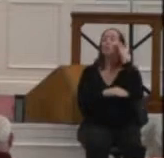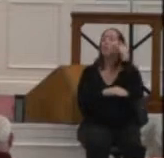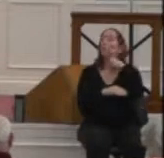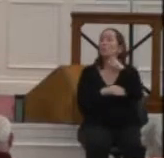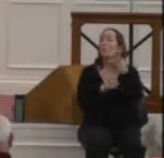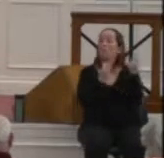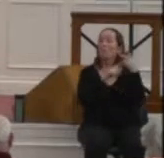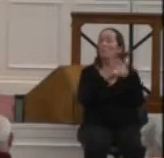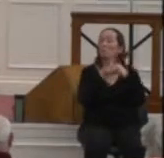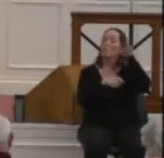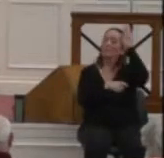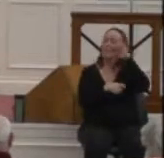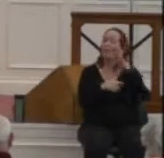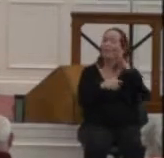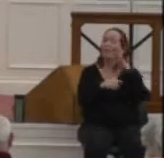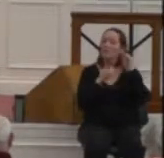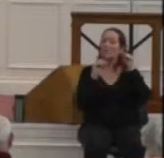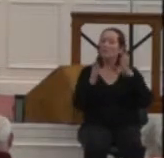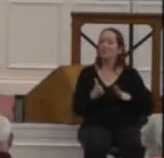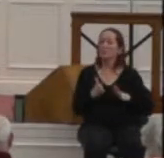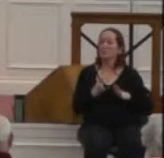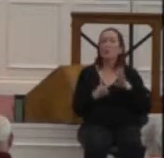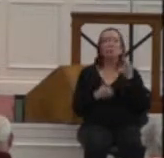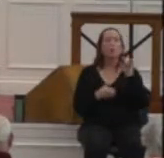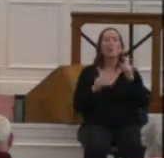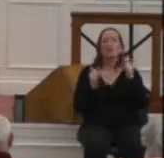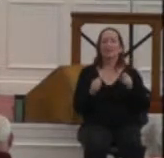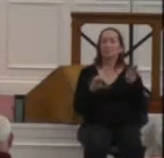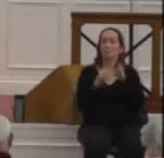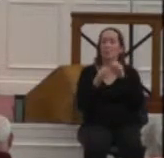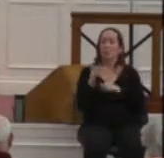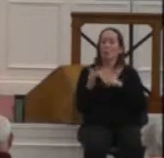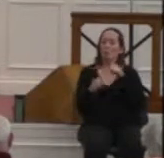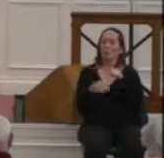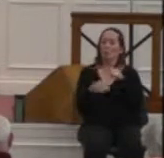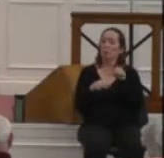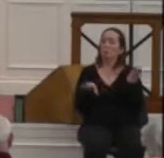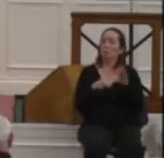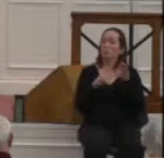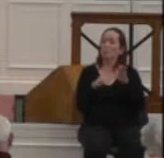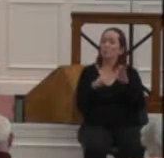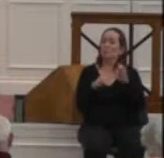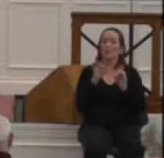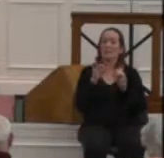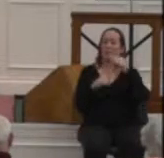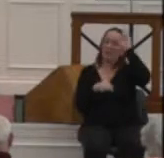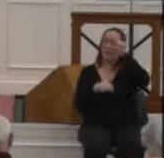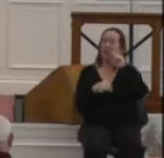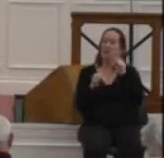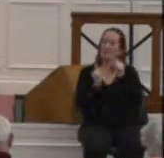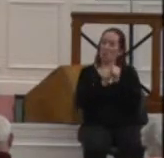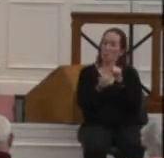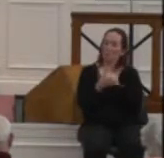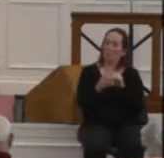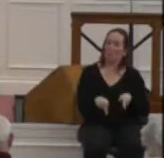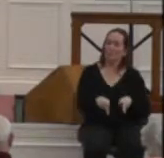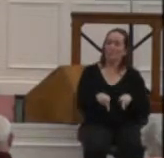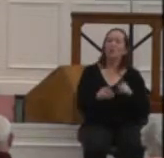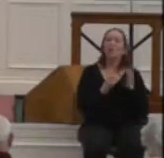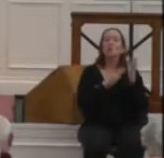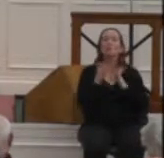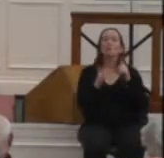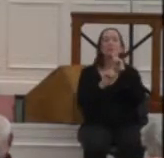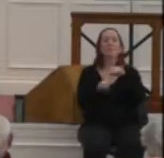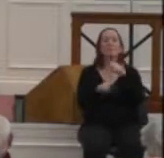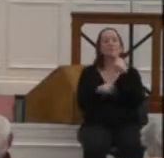teacher, for no one can do these signs that you do unless God is with him." Jesus answered and said to him,